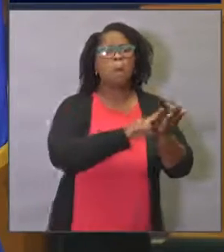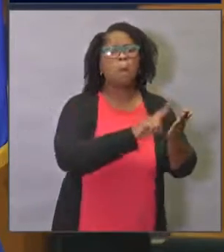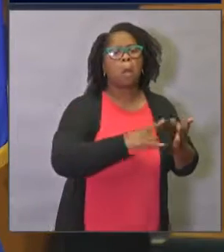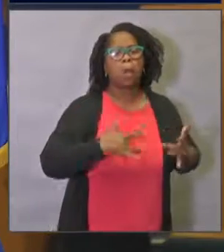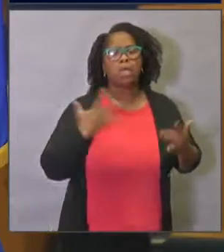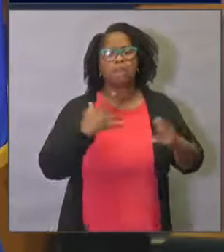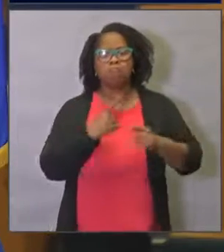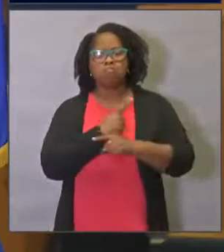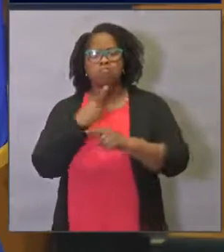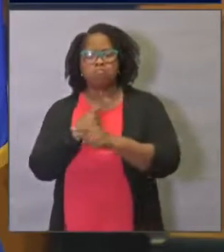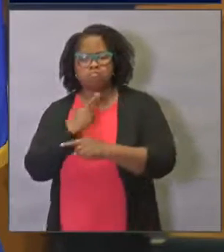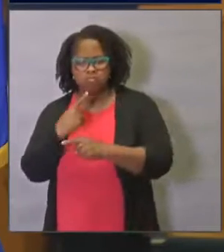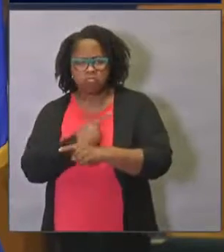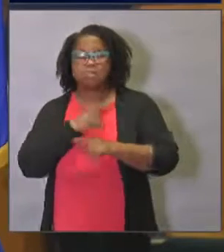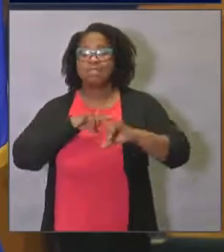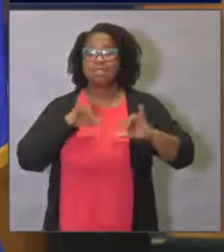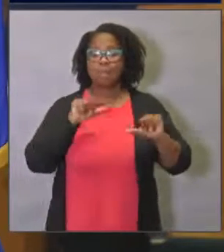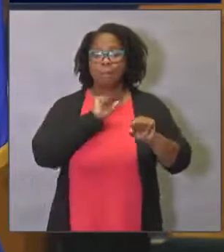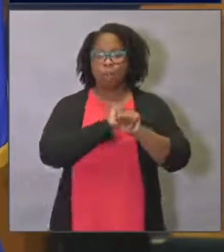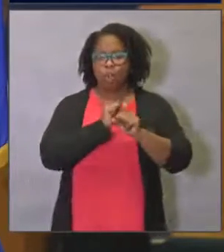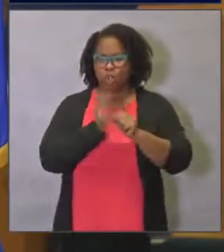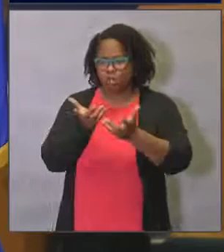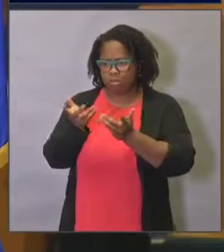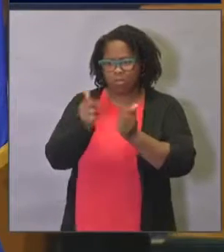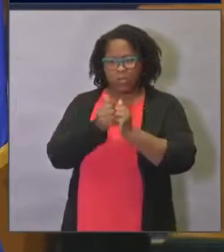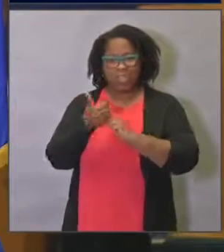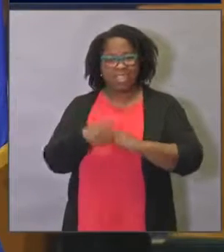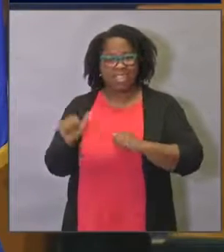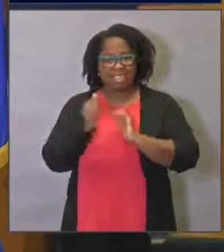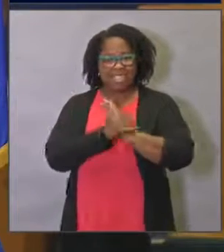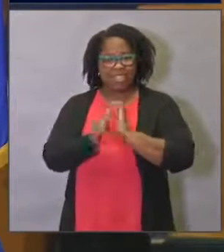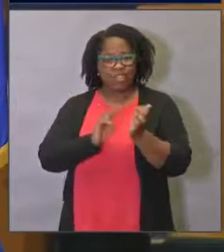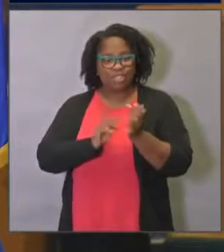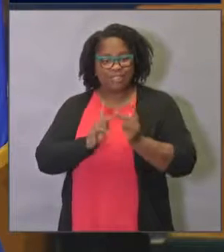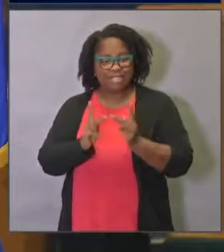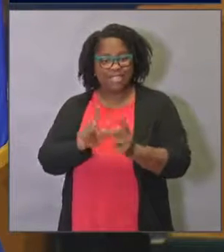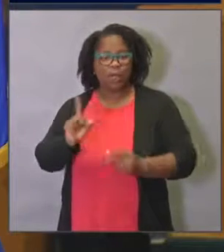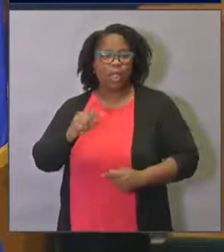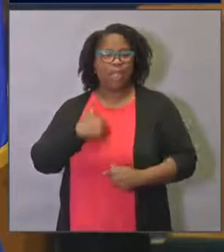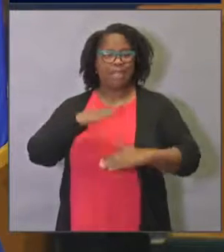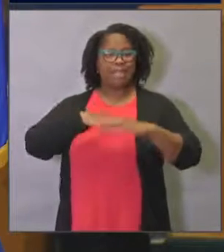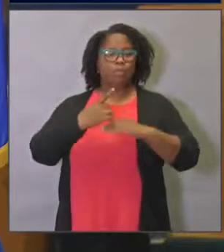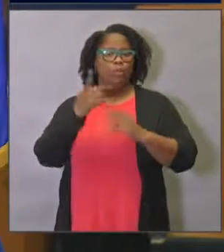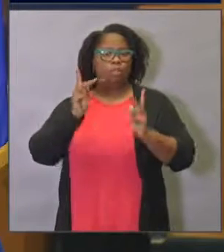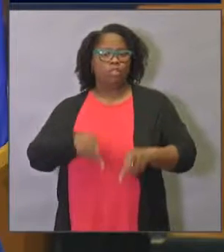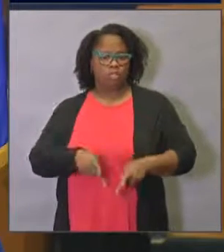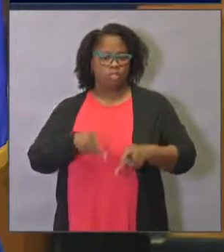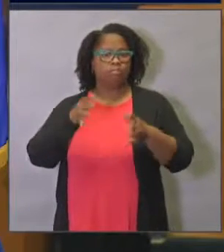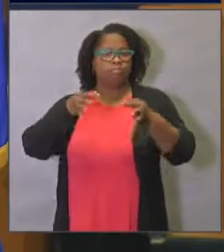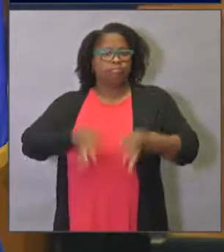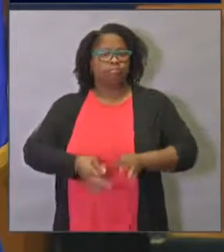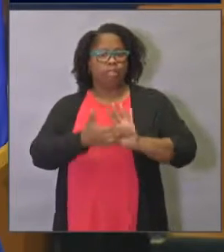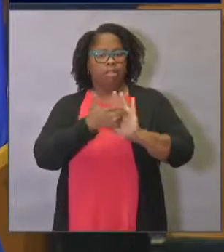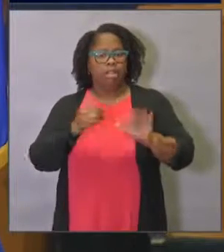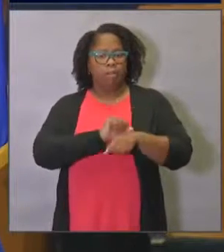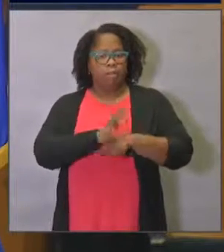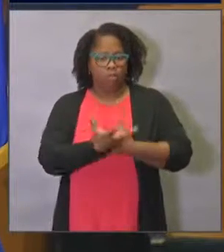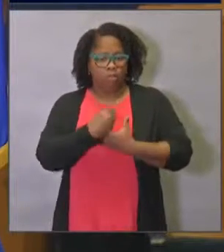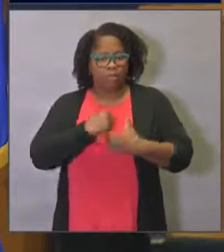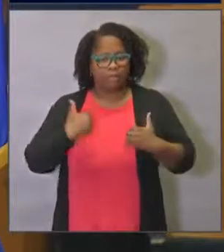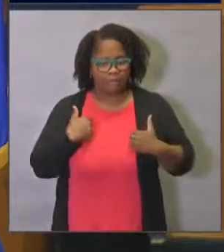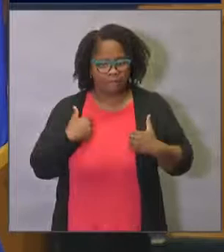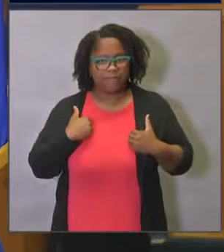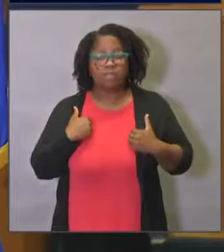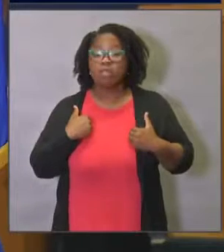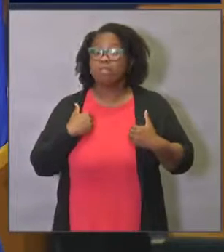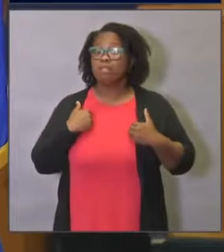and working very closely with any SNF that has 1 or more cases. These are all changes we made over the